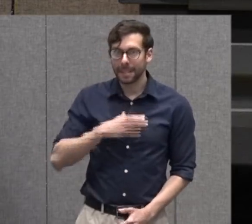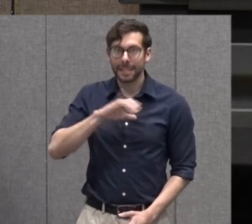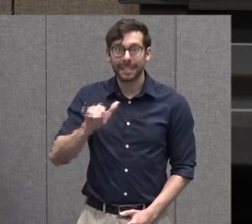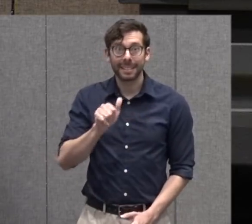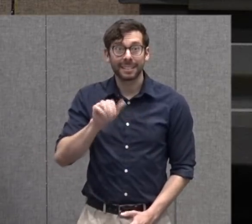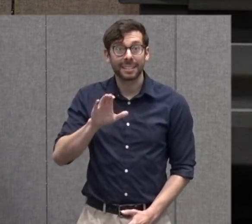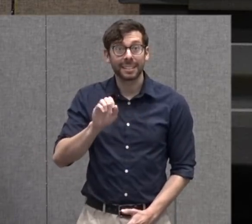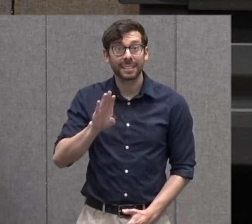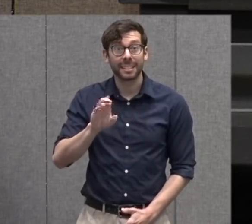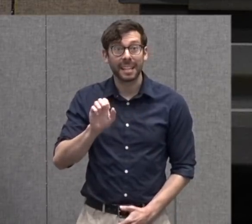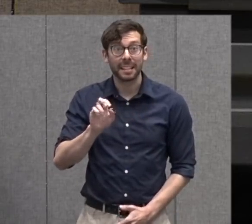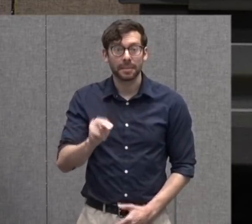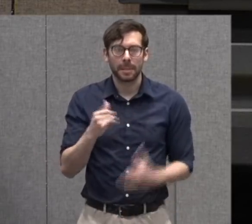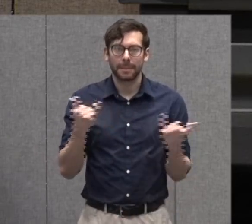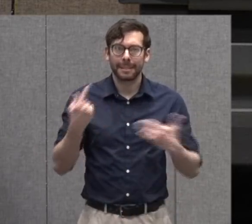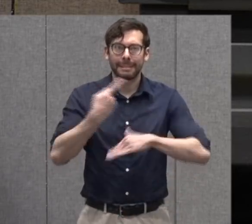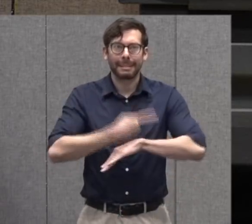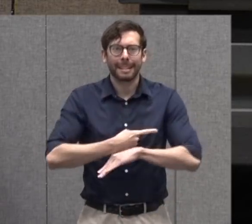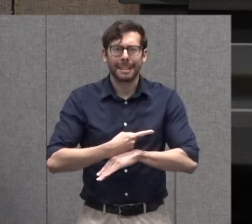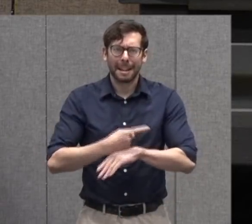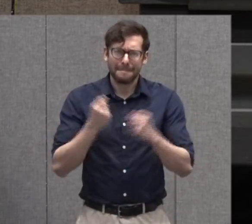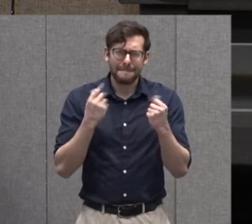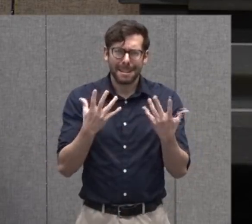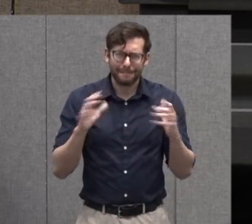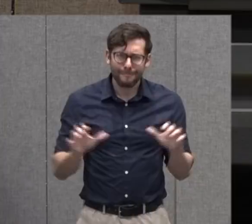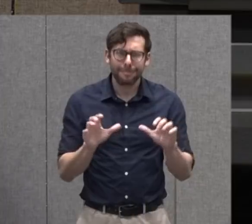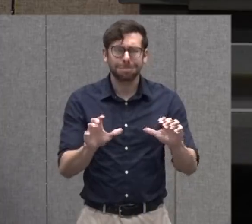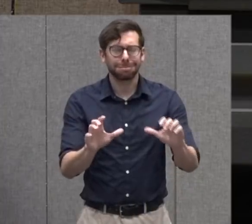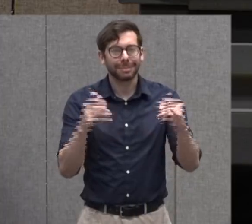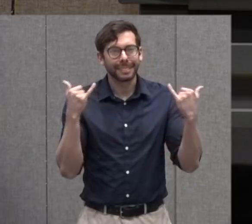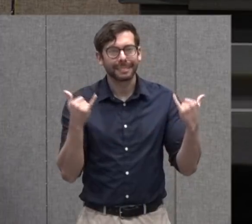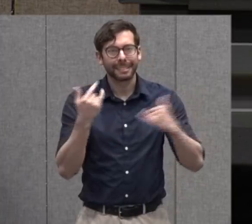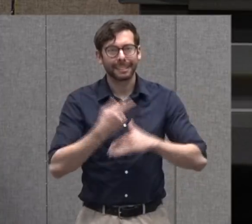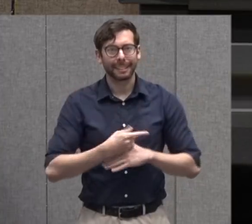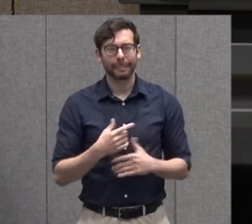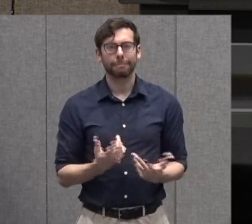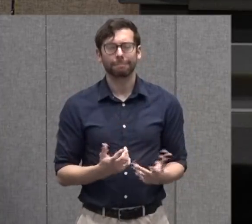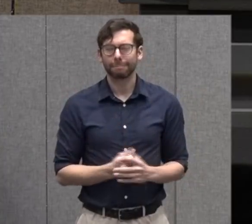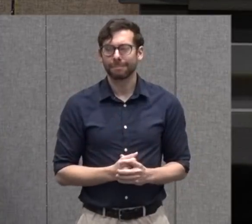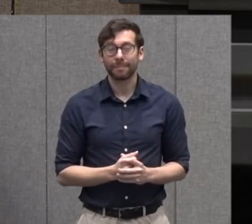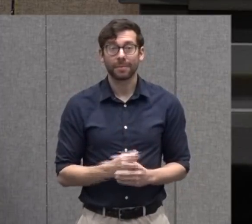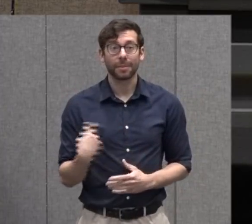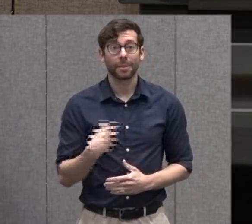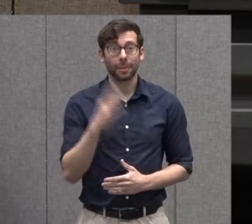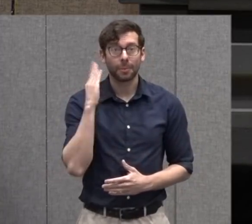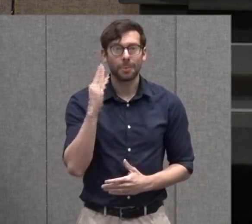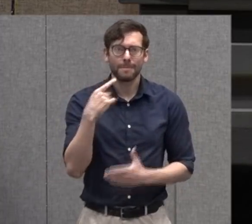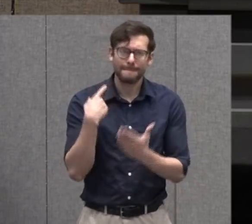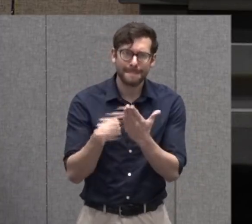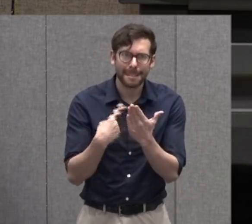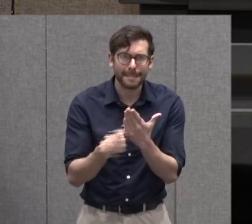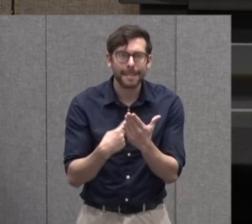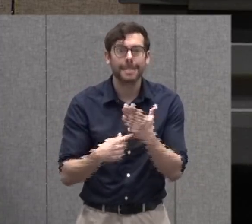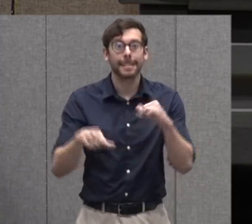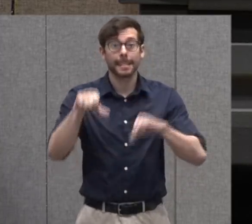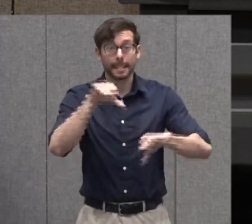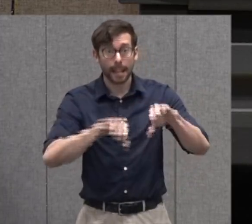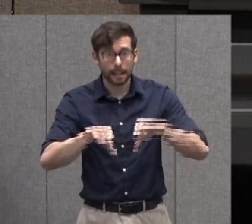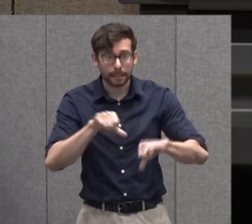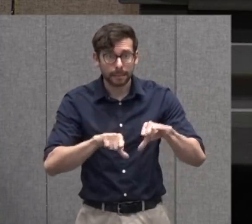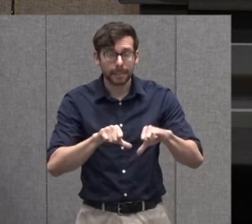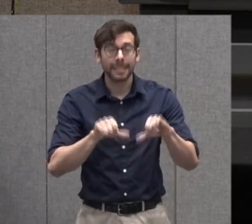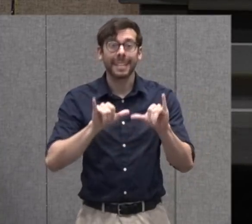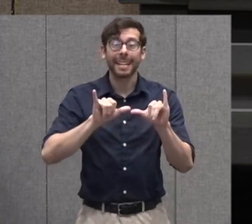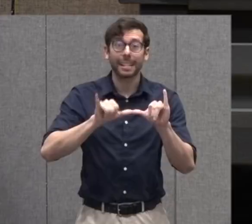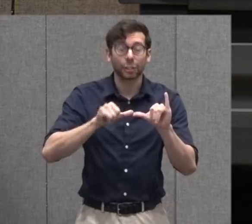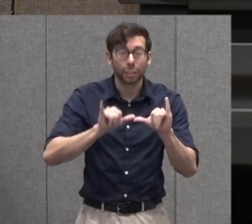action-packed day scheduled for you today, and we're going to be talking a lot about science and engineering, and we're going